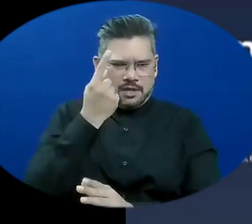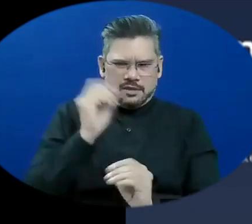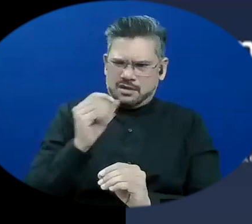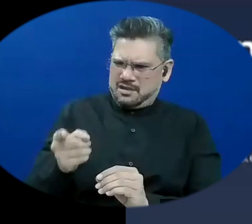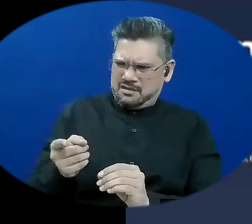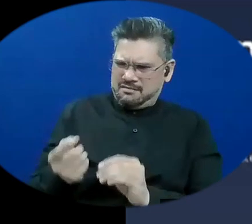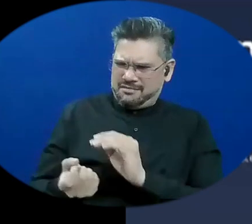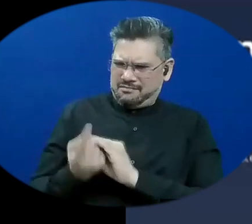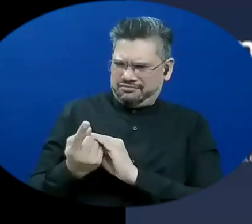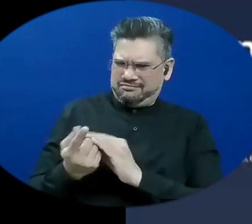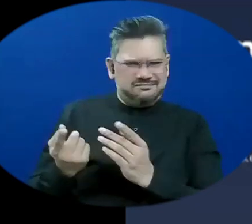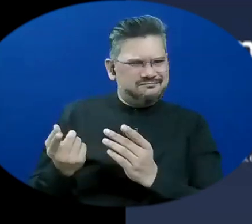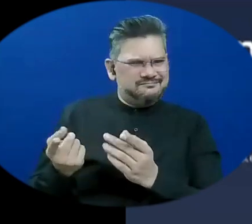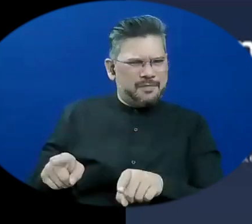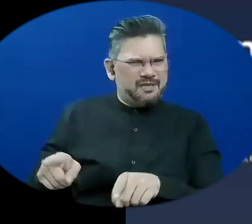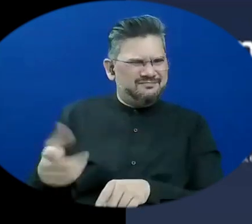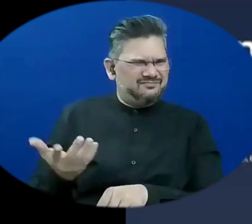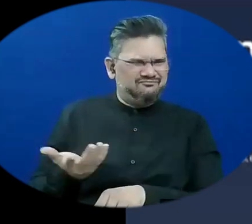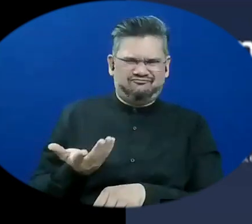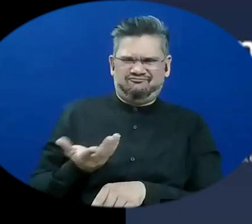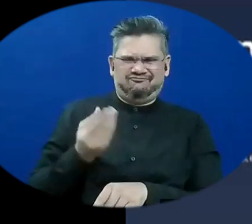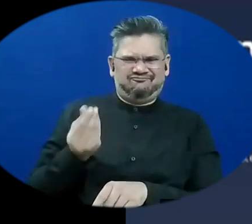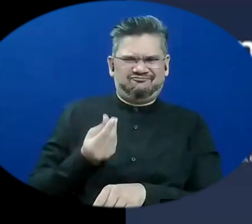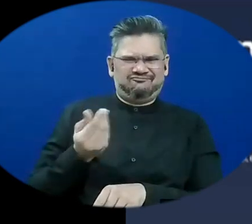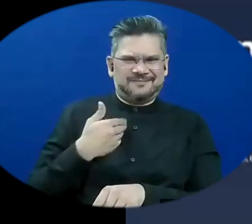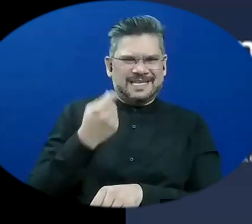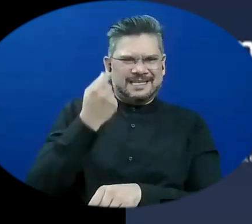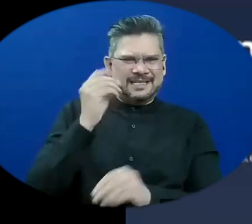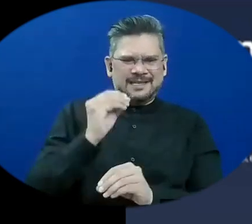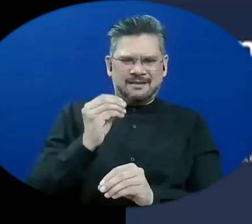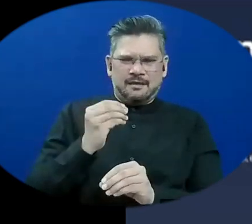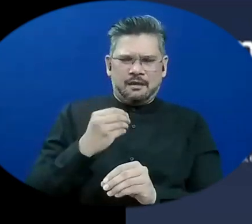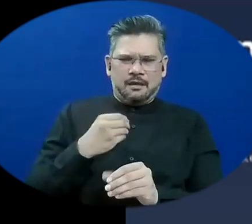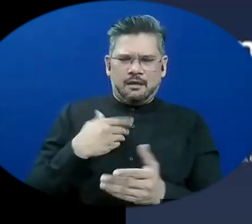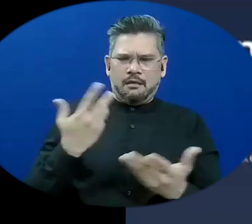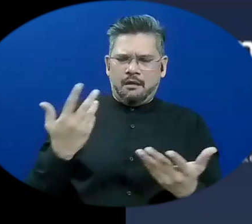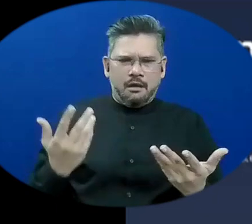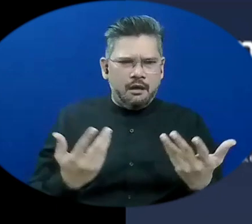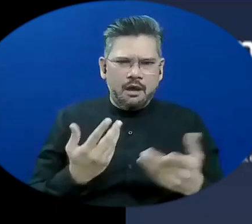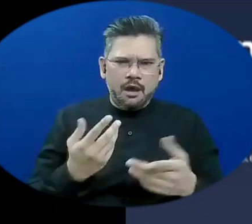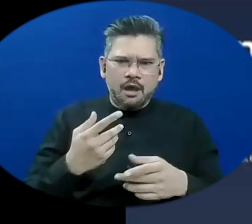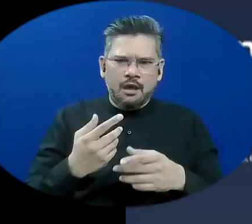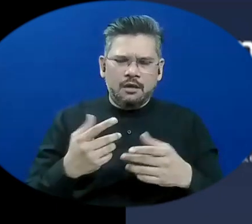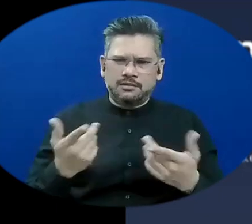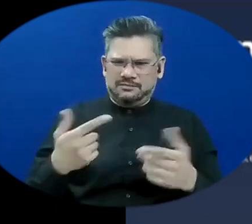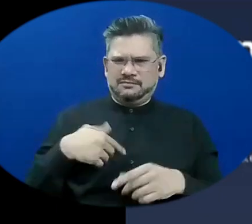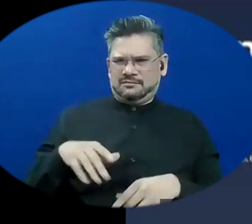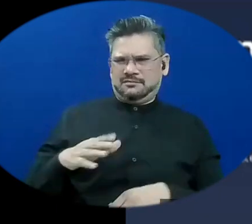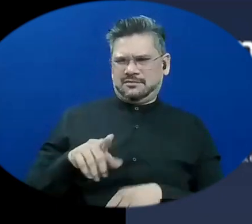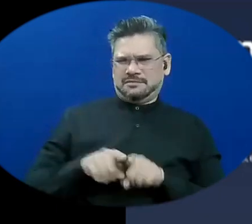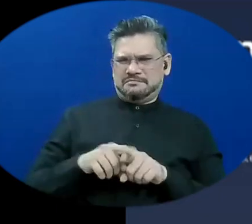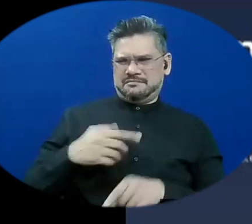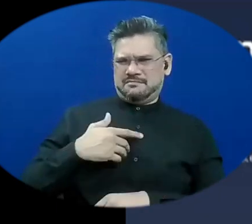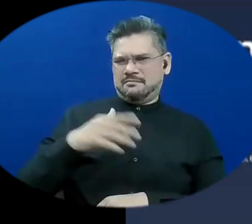I was suddenly thrown into this. I didn't realize what was going on with my mom, but